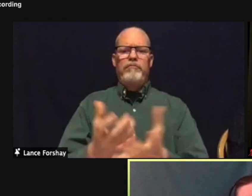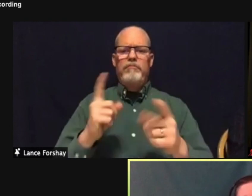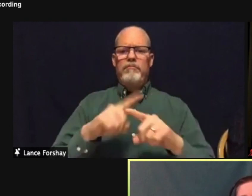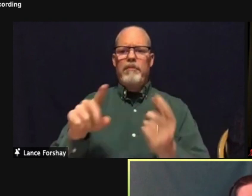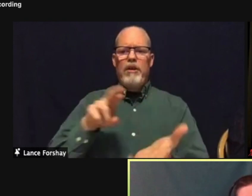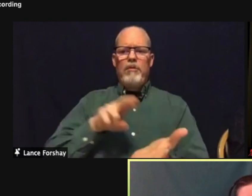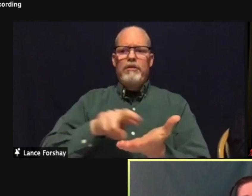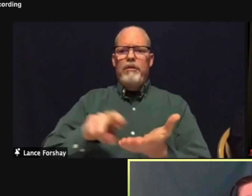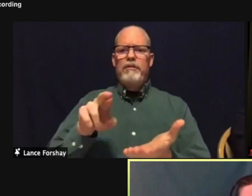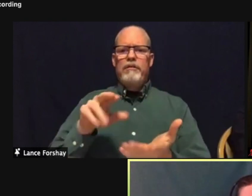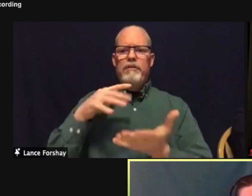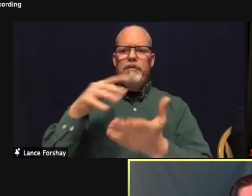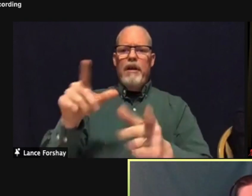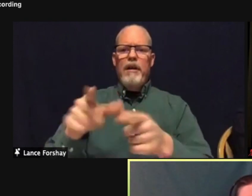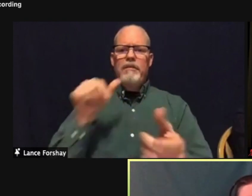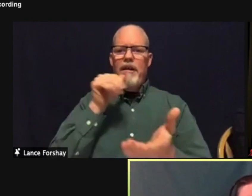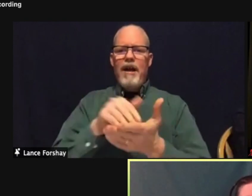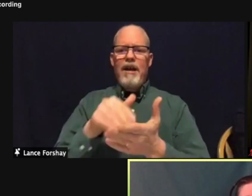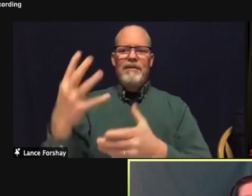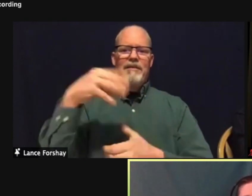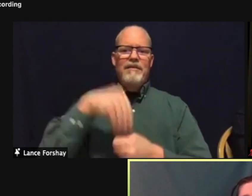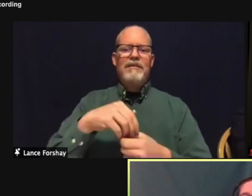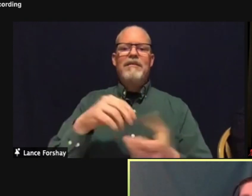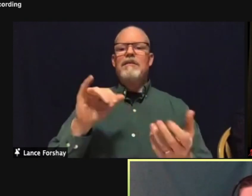And research is not often featured.